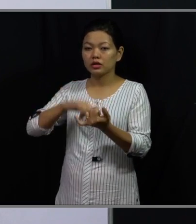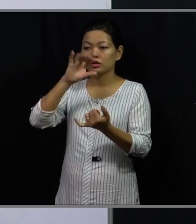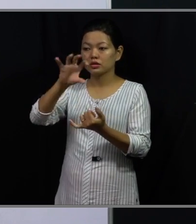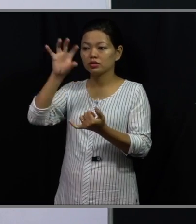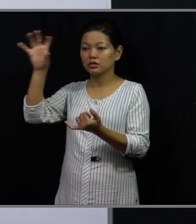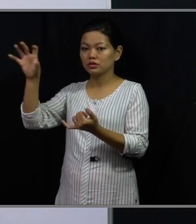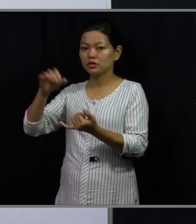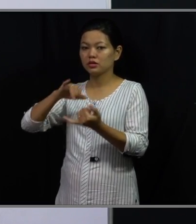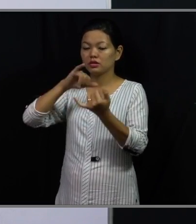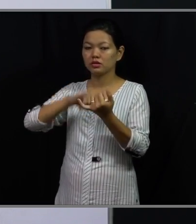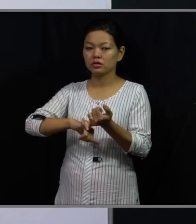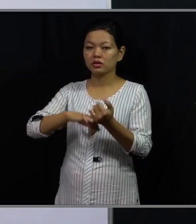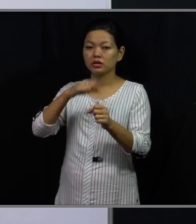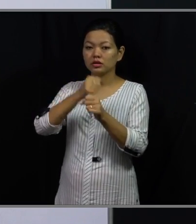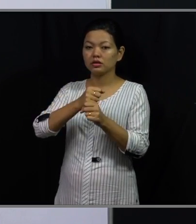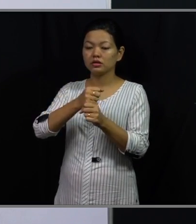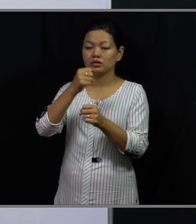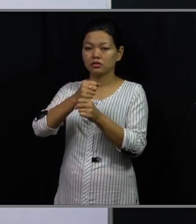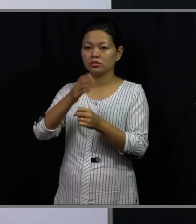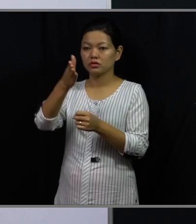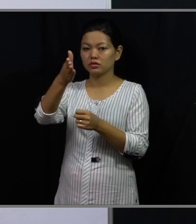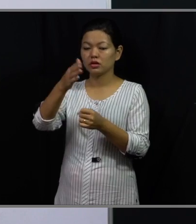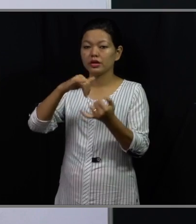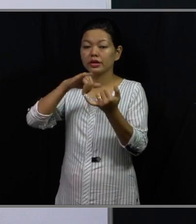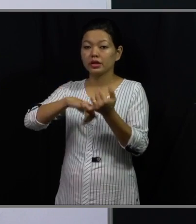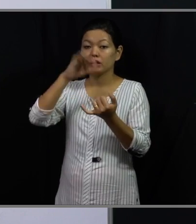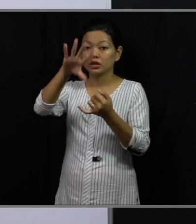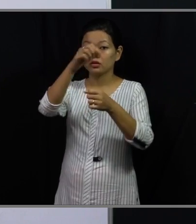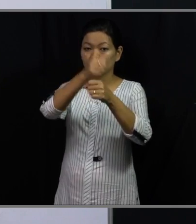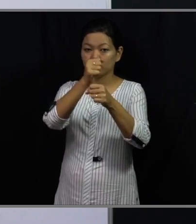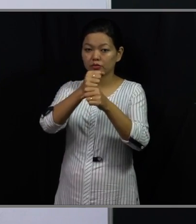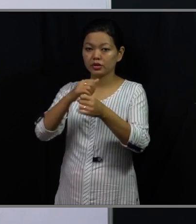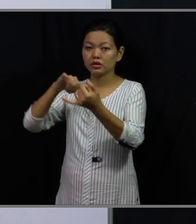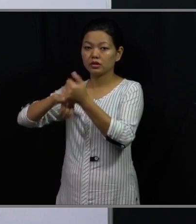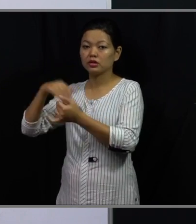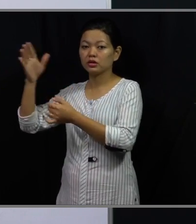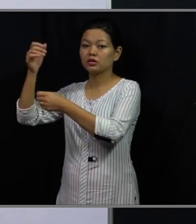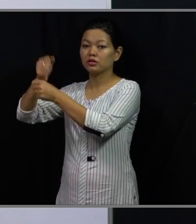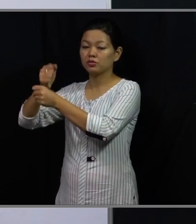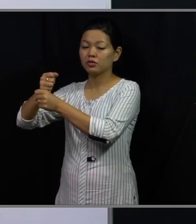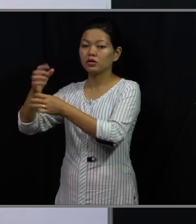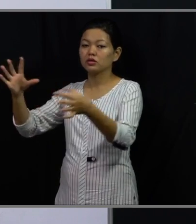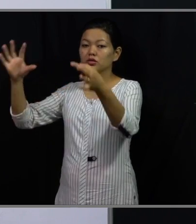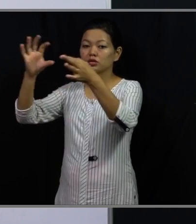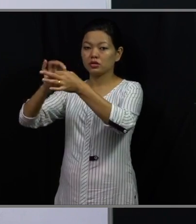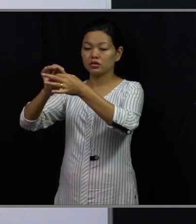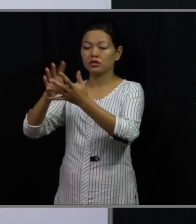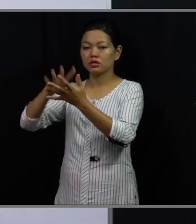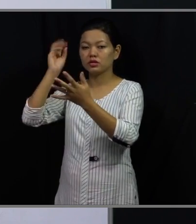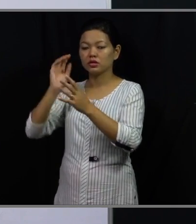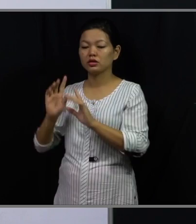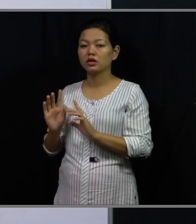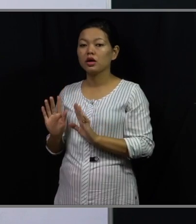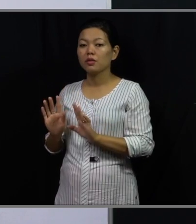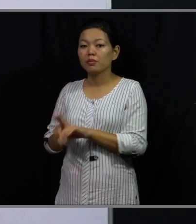the interrelationship, like I mentioned, the relationship between judiciary and the executive and the government, etc.,